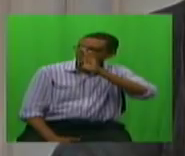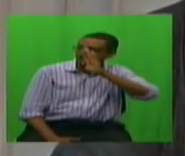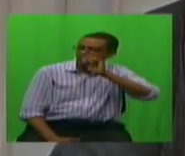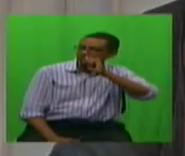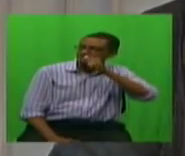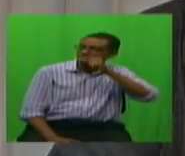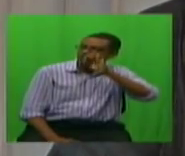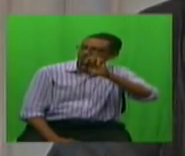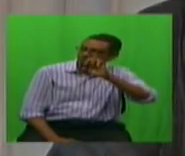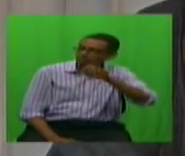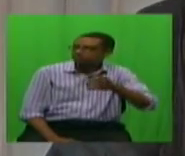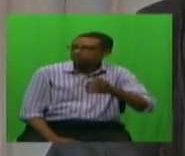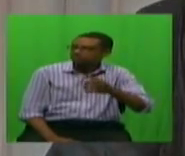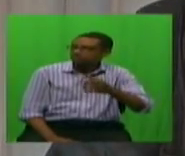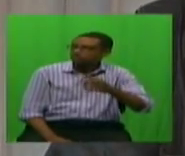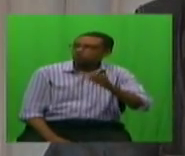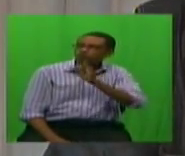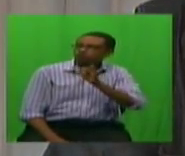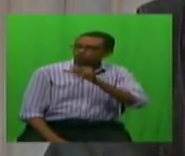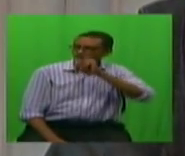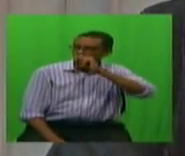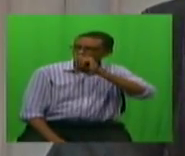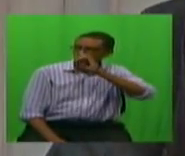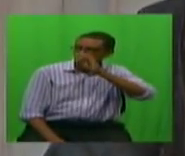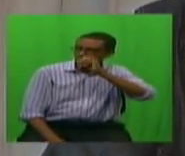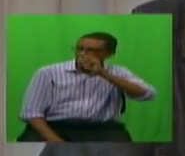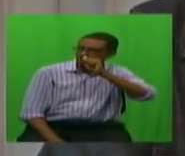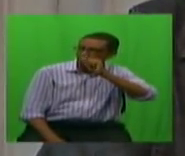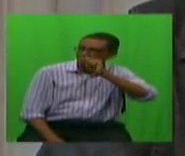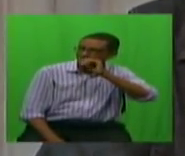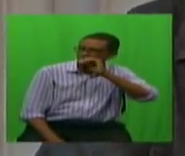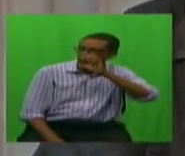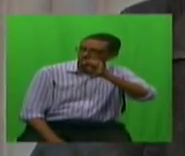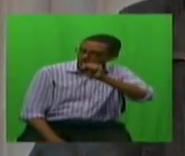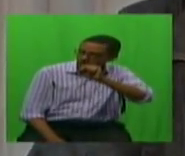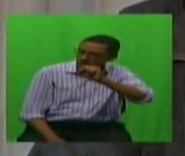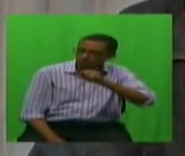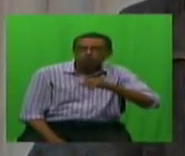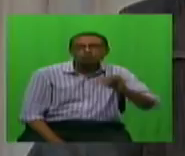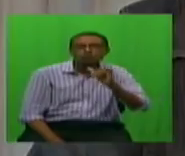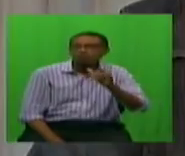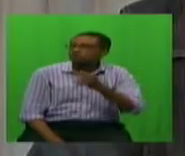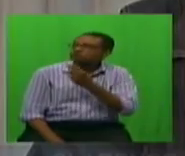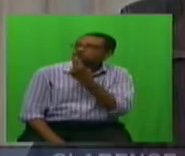find in the market, sweet pepper, those are the short crops.